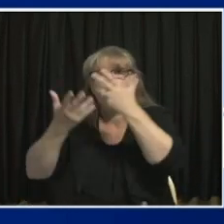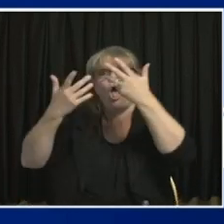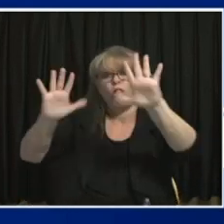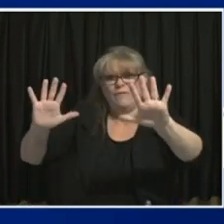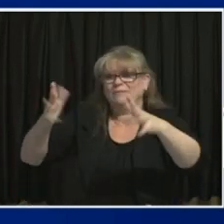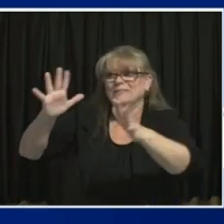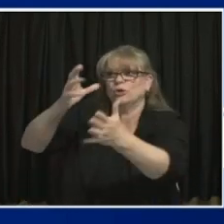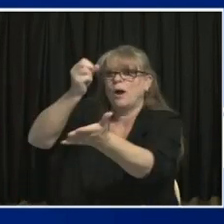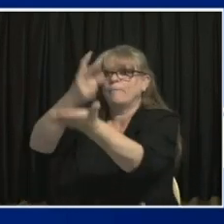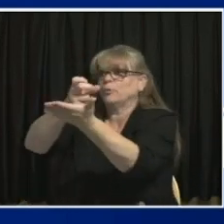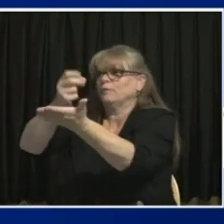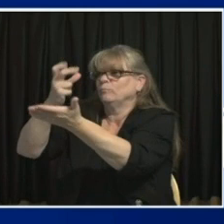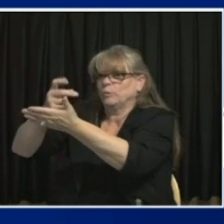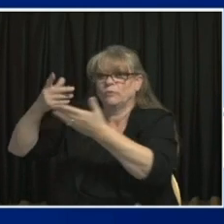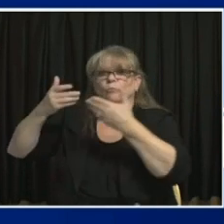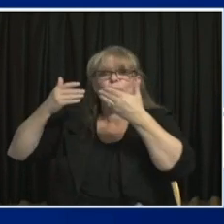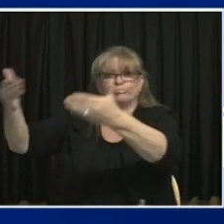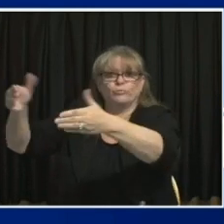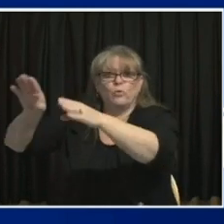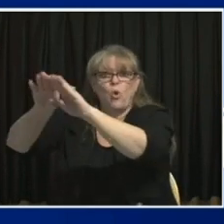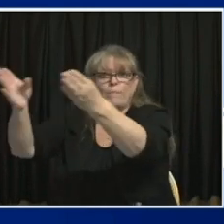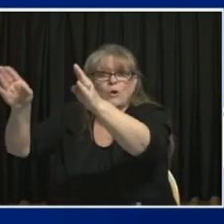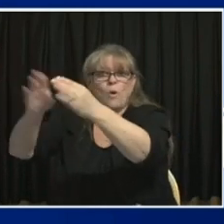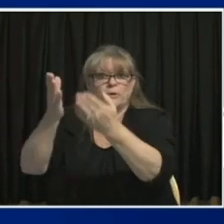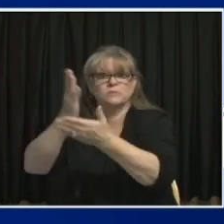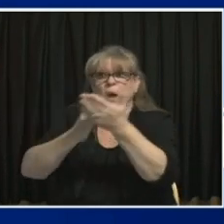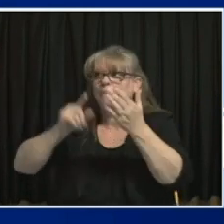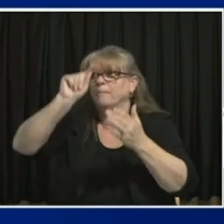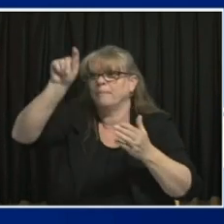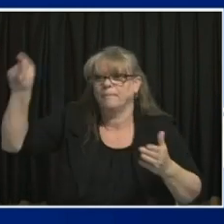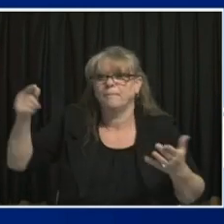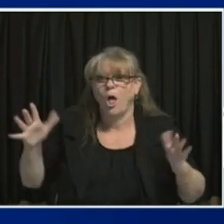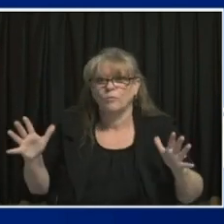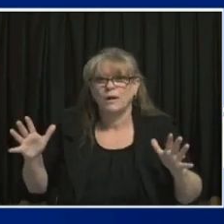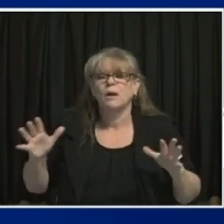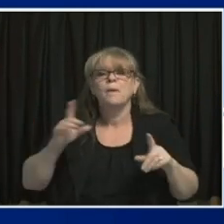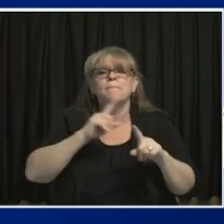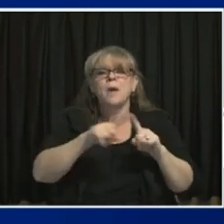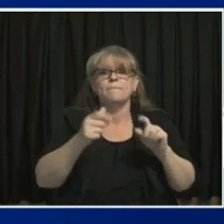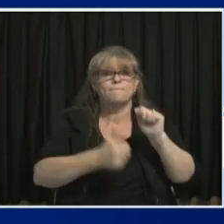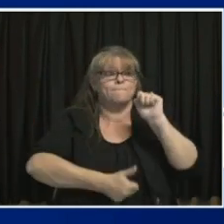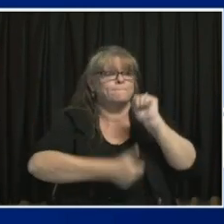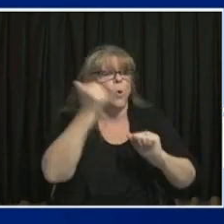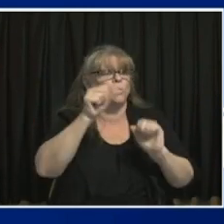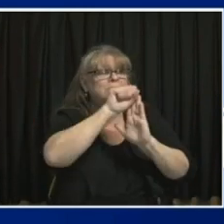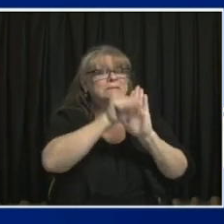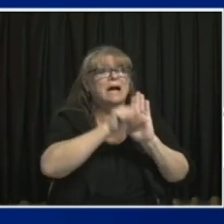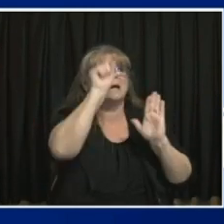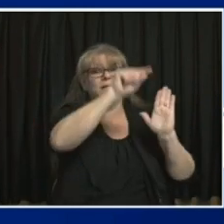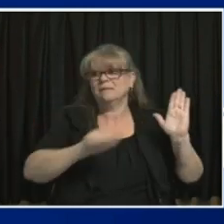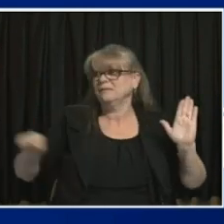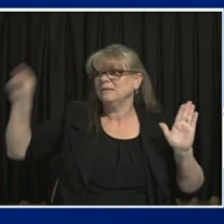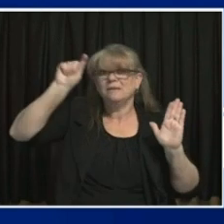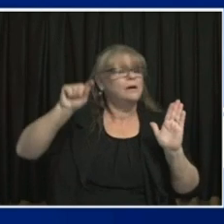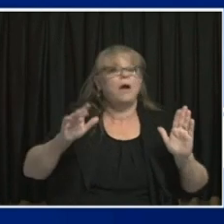very low rates of the virus in those areas. But for much of the state, the Denver metro area, the Colorado Springs metro